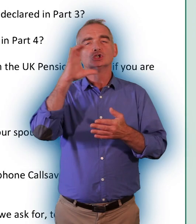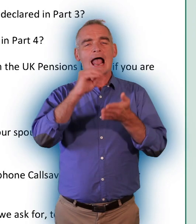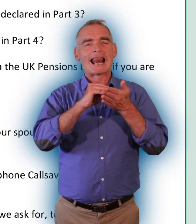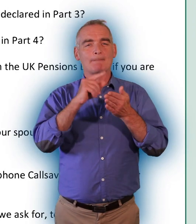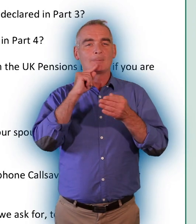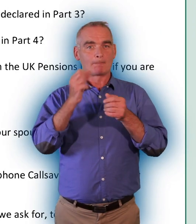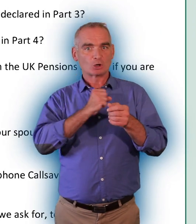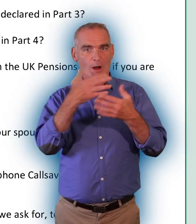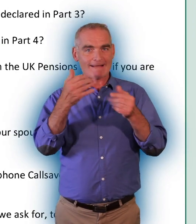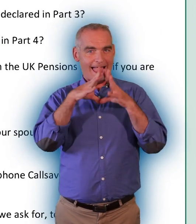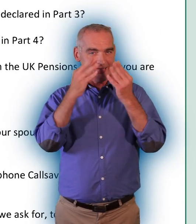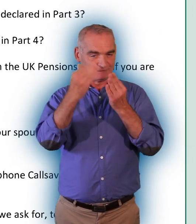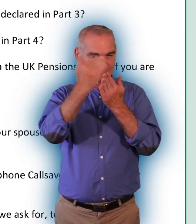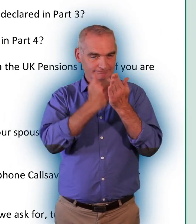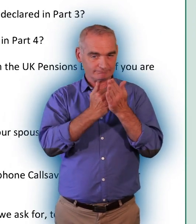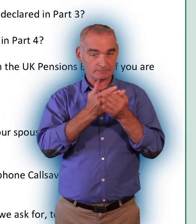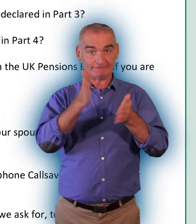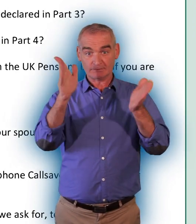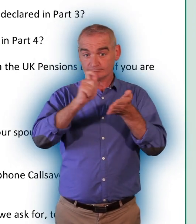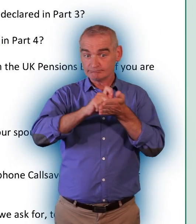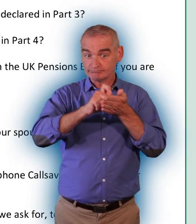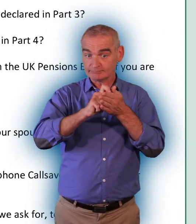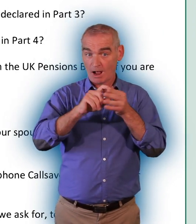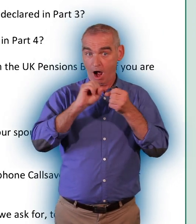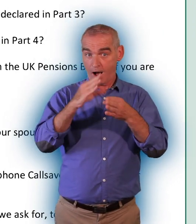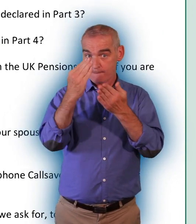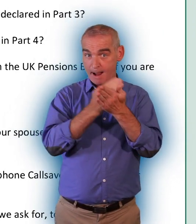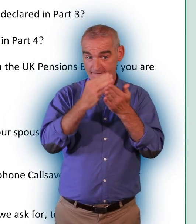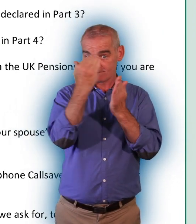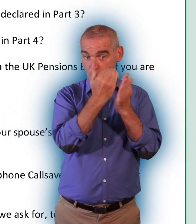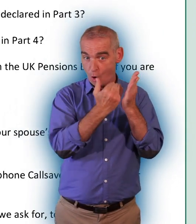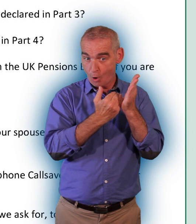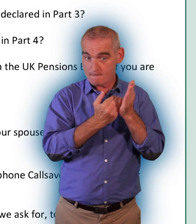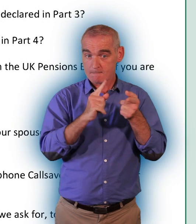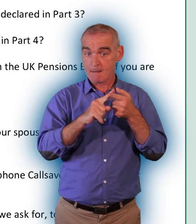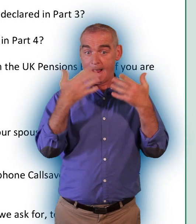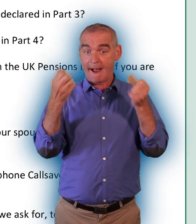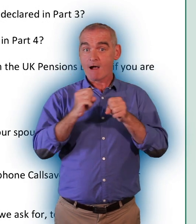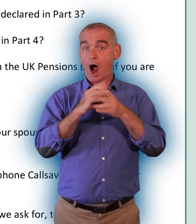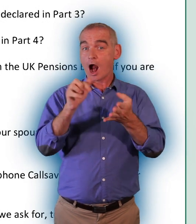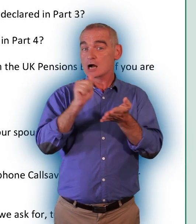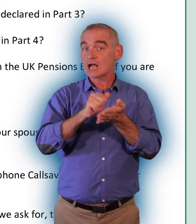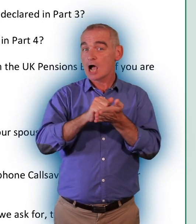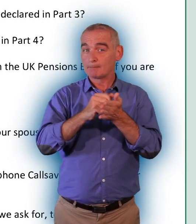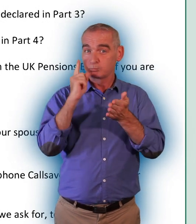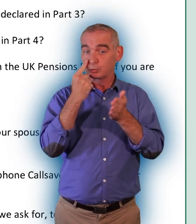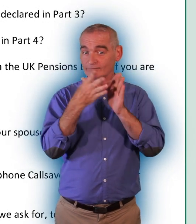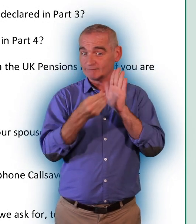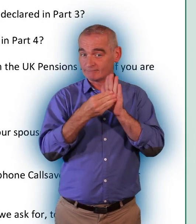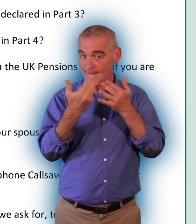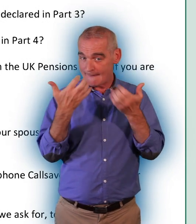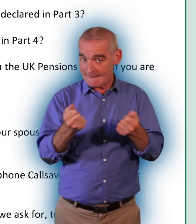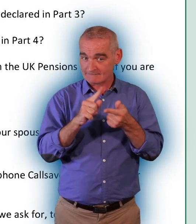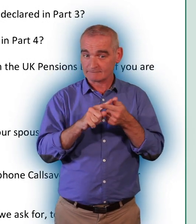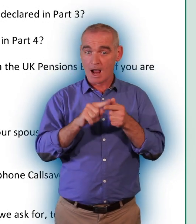Checklist Have you completed all relevant parts of the form? Have you included all documents to show your income